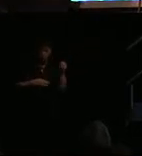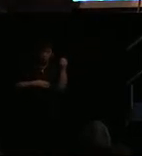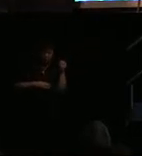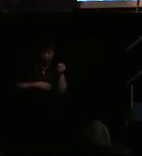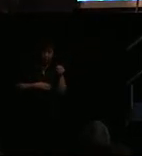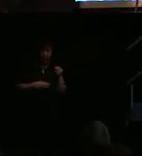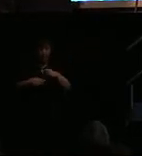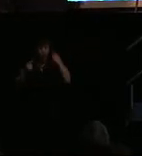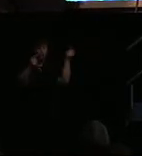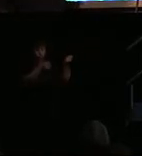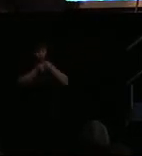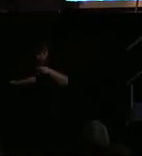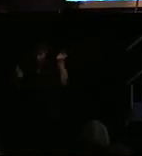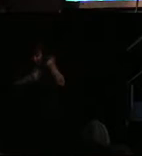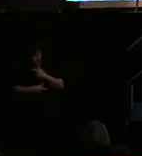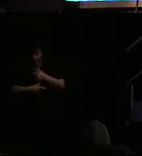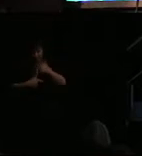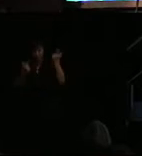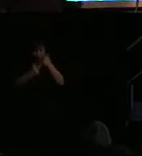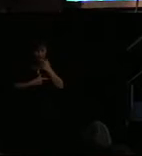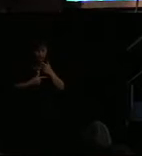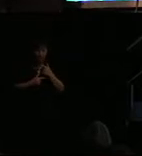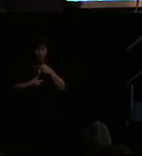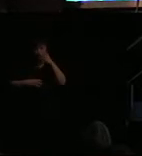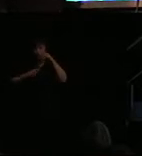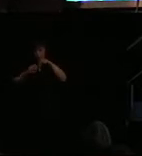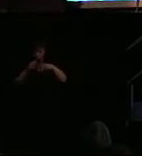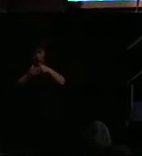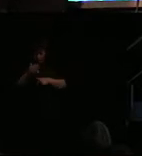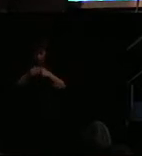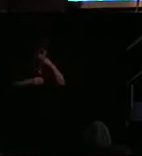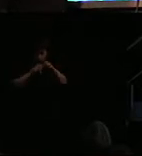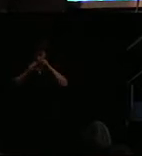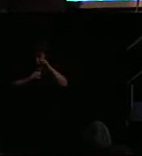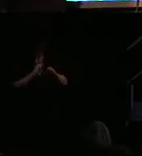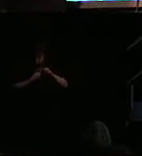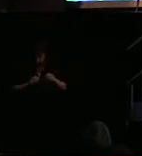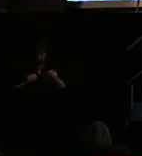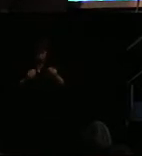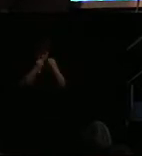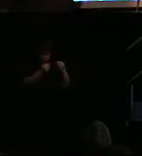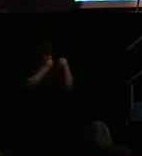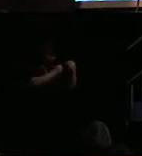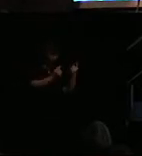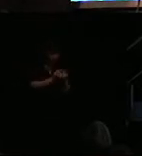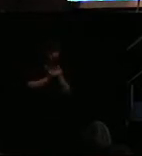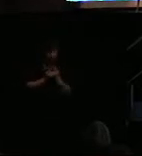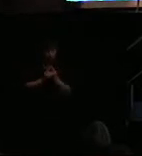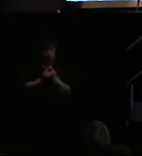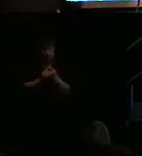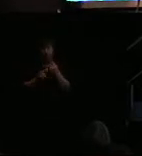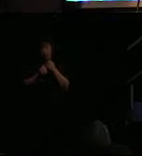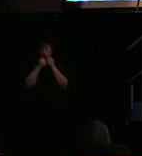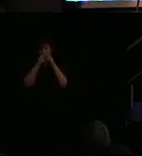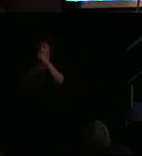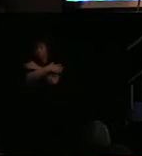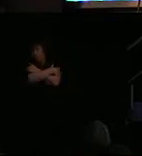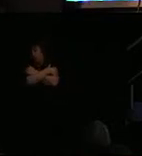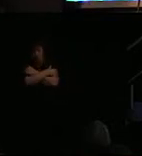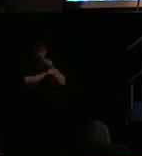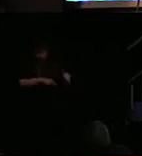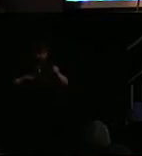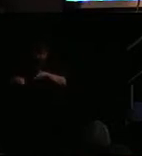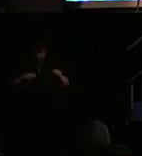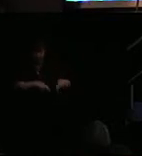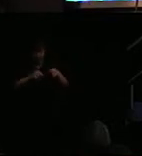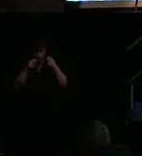they brought laughter, fun, deep conversations. They taught me things. They gave wonderful cuddles. We danced together,